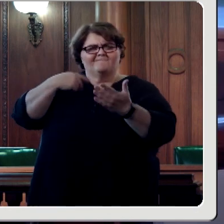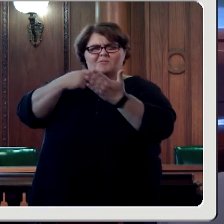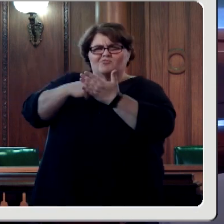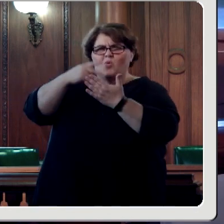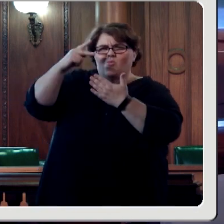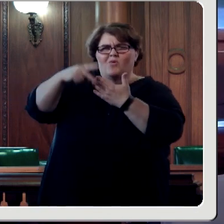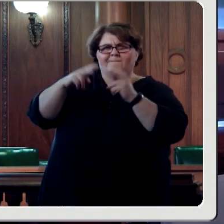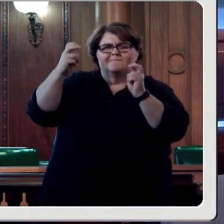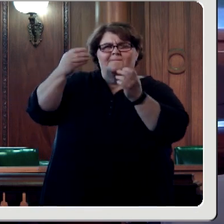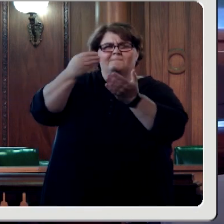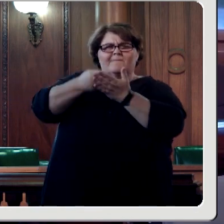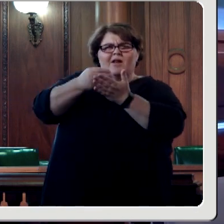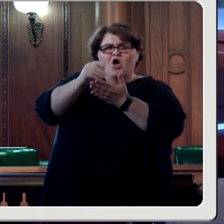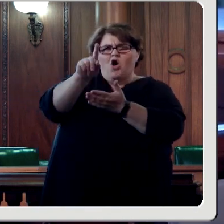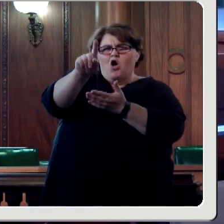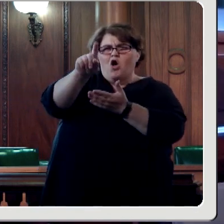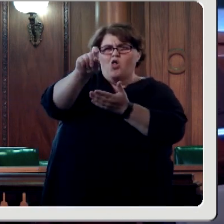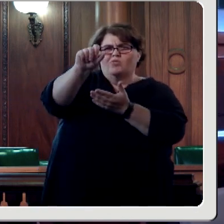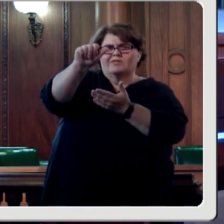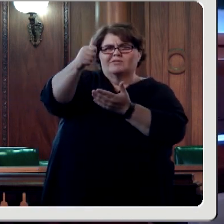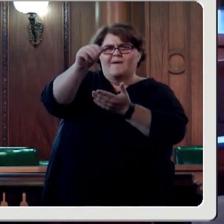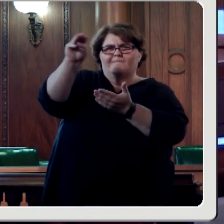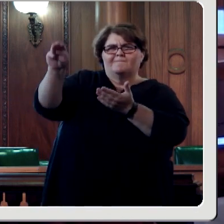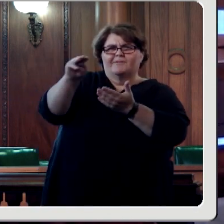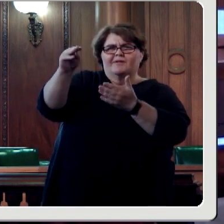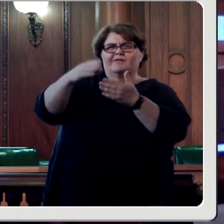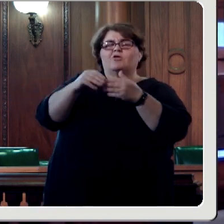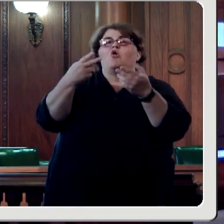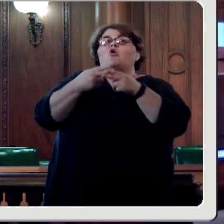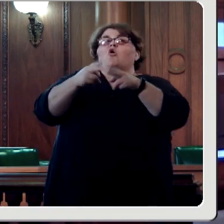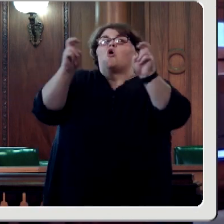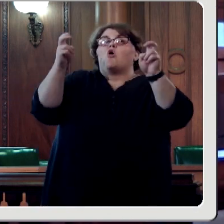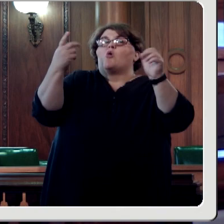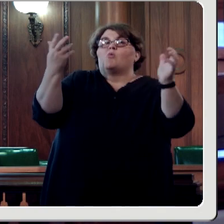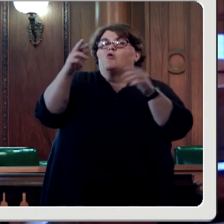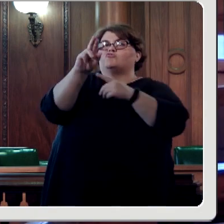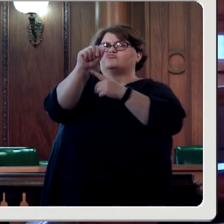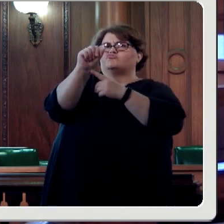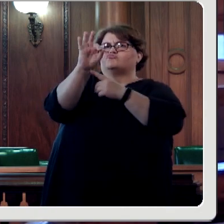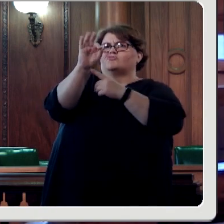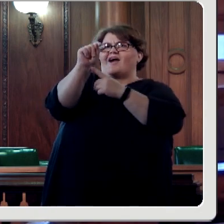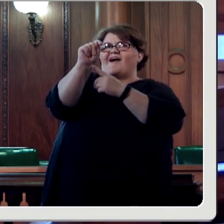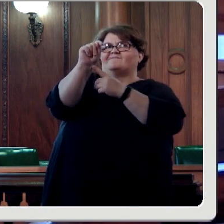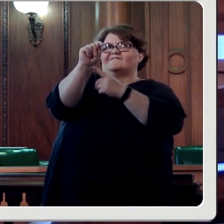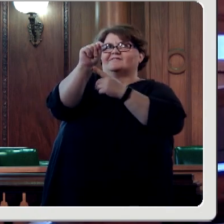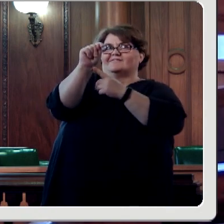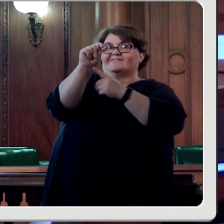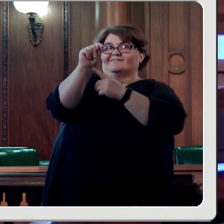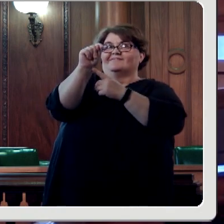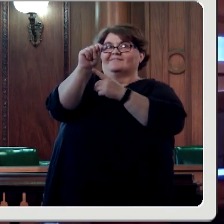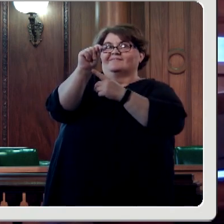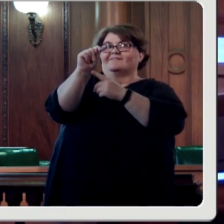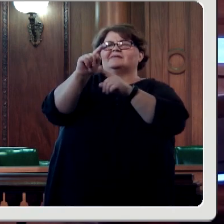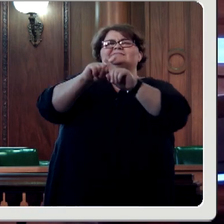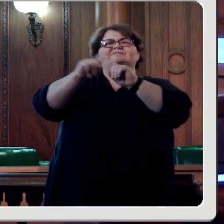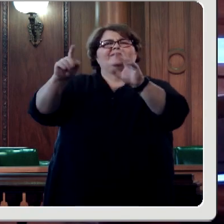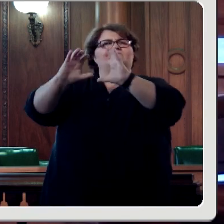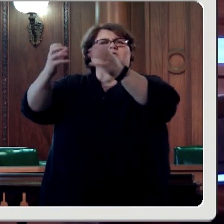into that because Wayfinders is our RAF liaison. So that would help